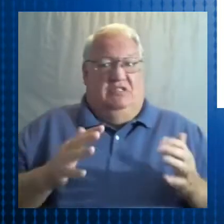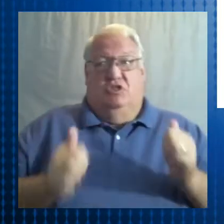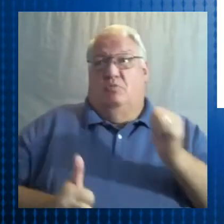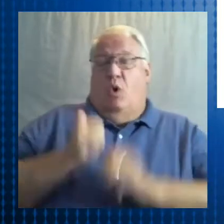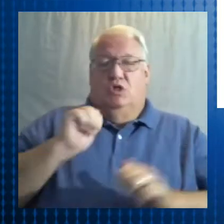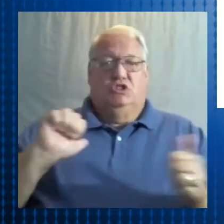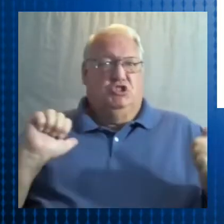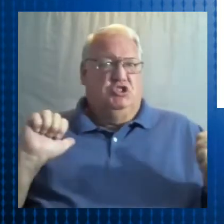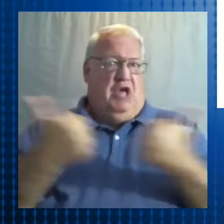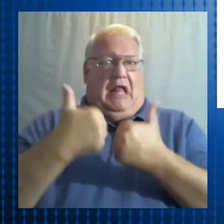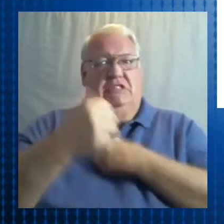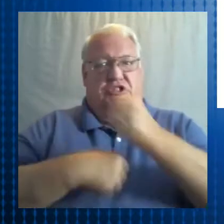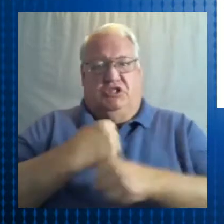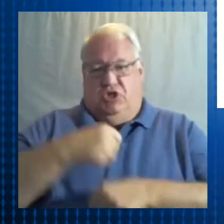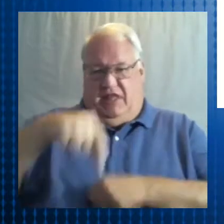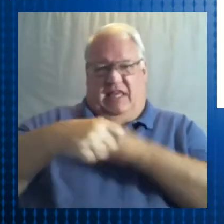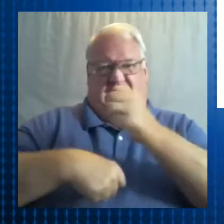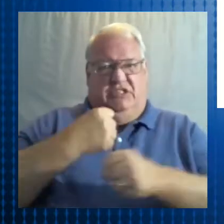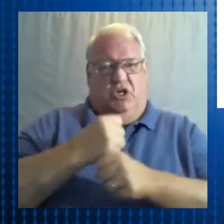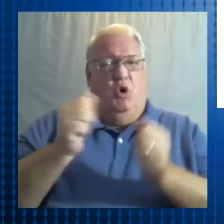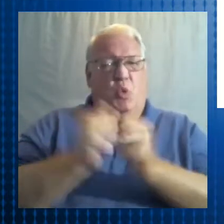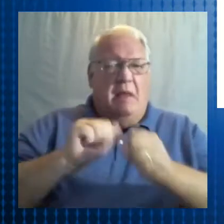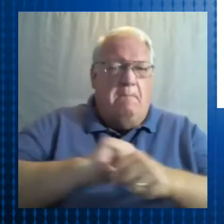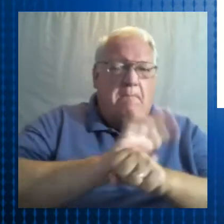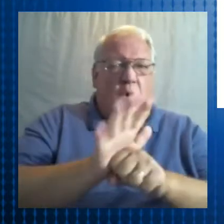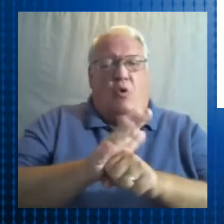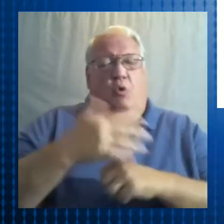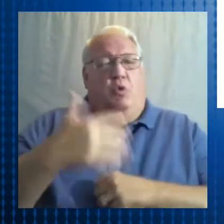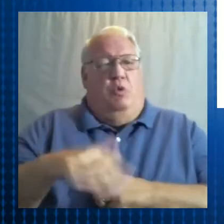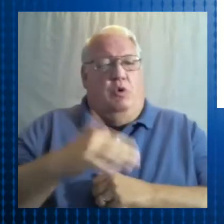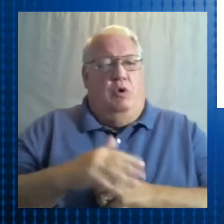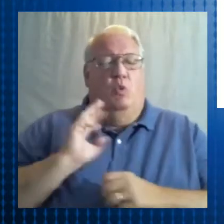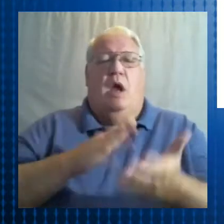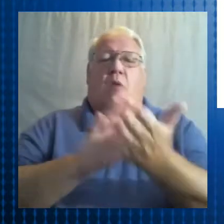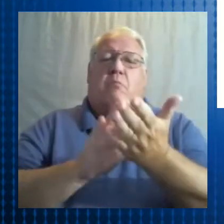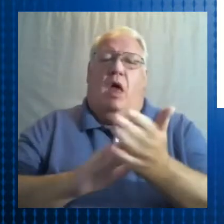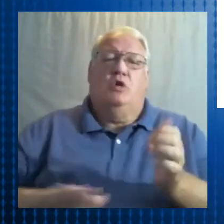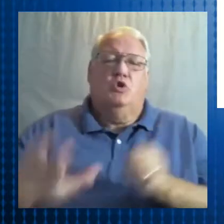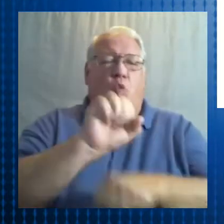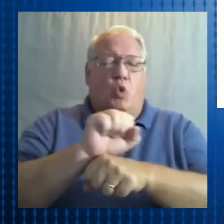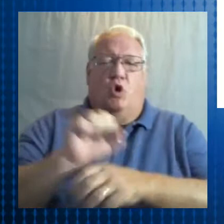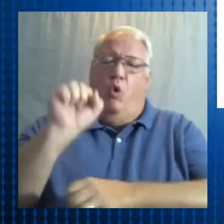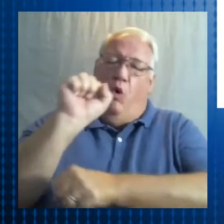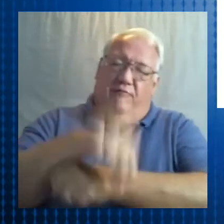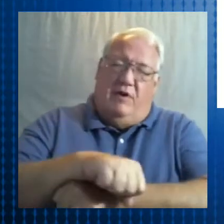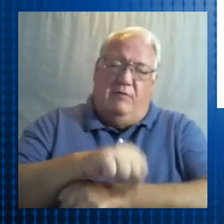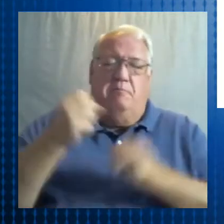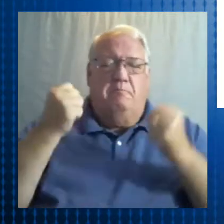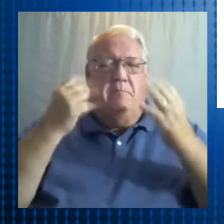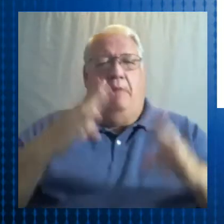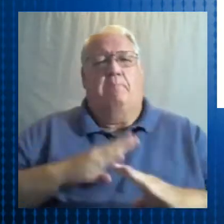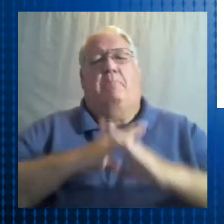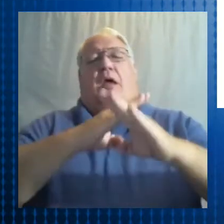challenging year yet with the pandemic. We applaud your commitment and ability to adapt and overcome the countless obstacles that